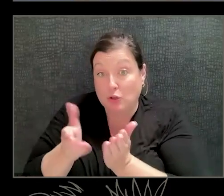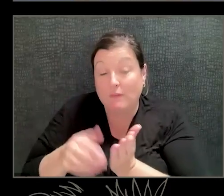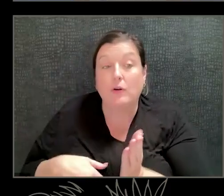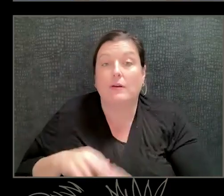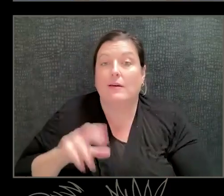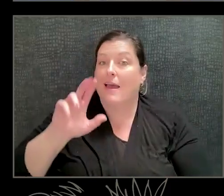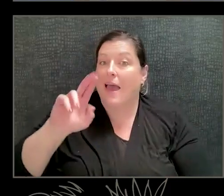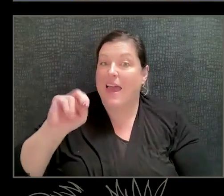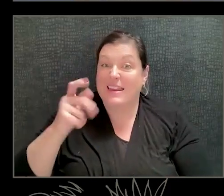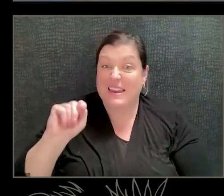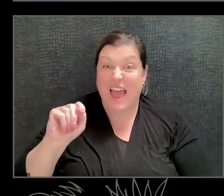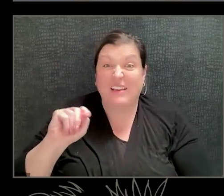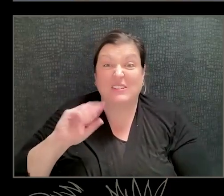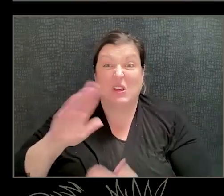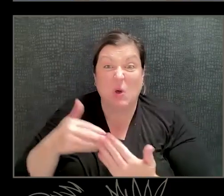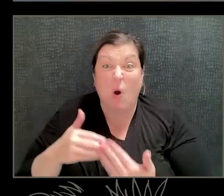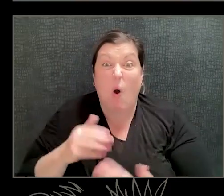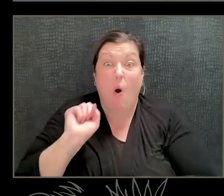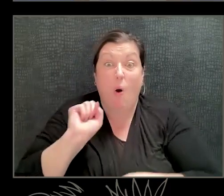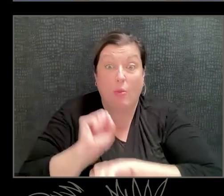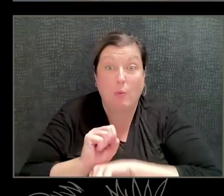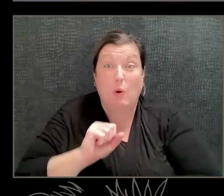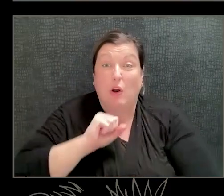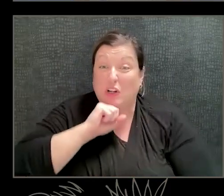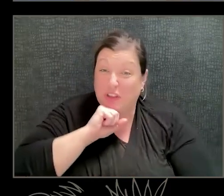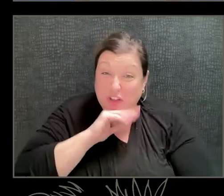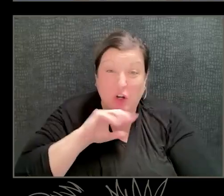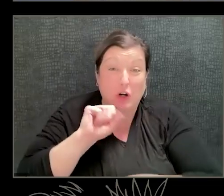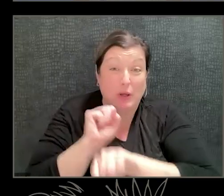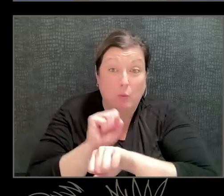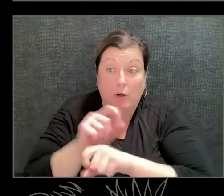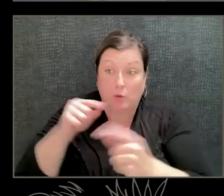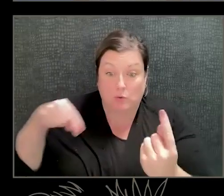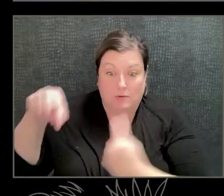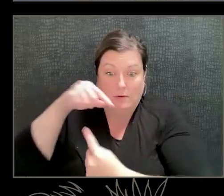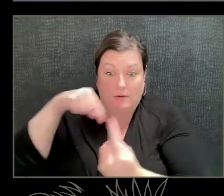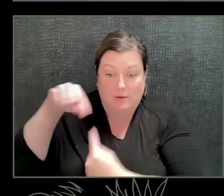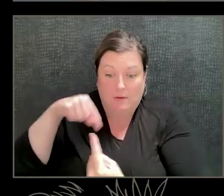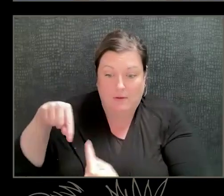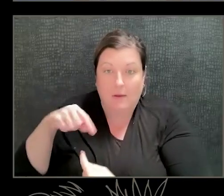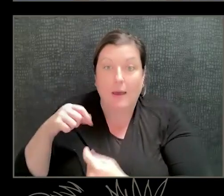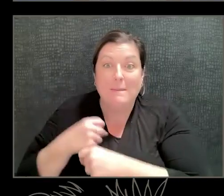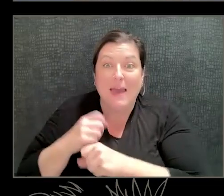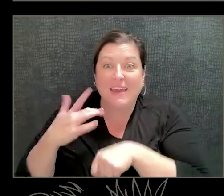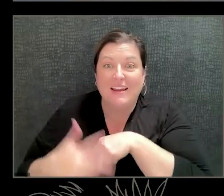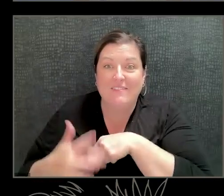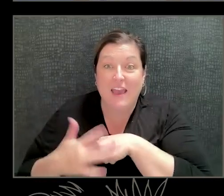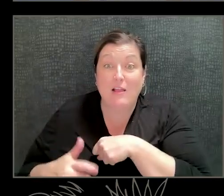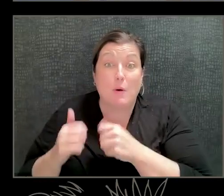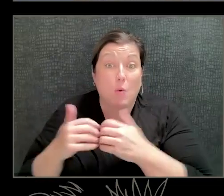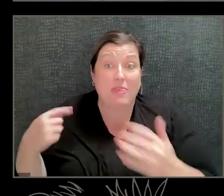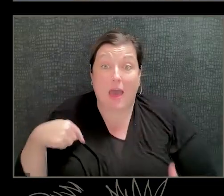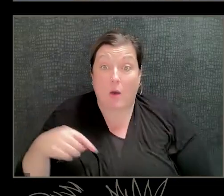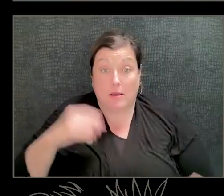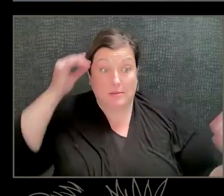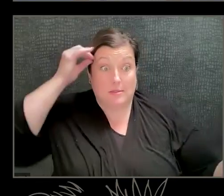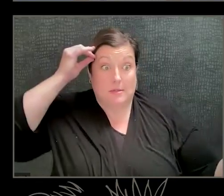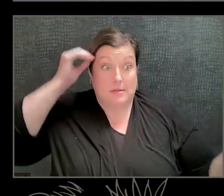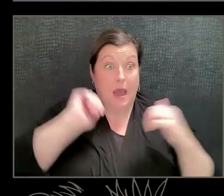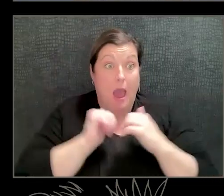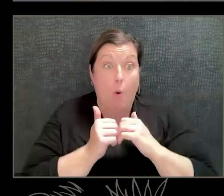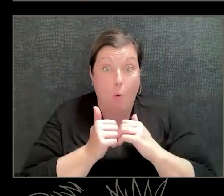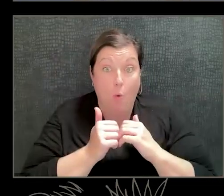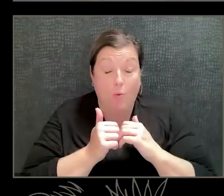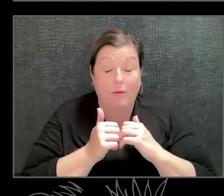does all that filthy work to make those data available in our components without us having to think about it. Huge